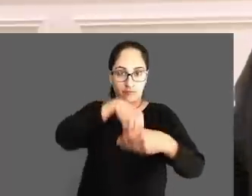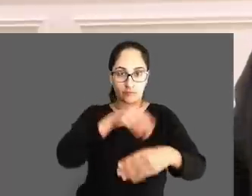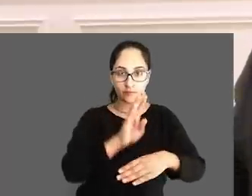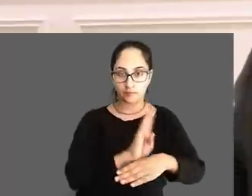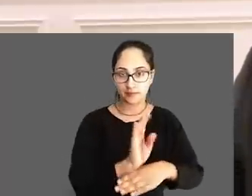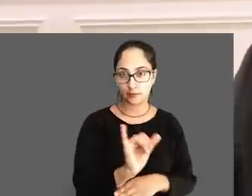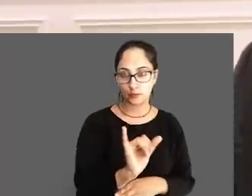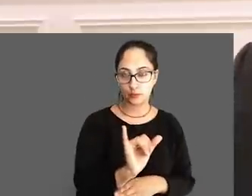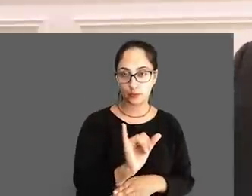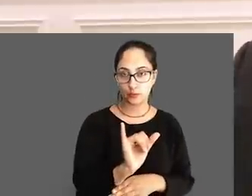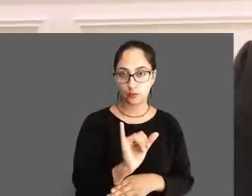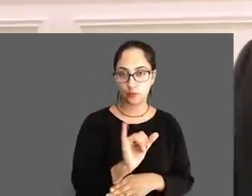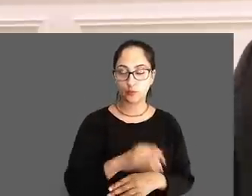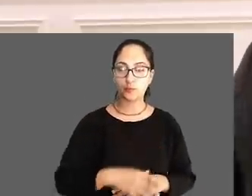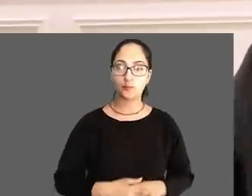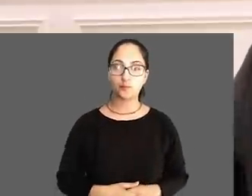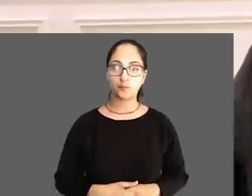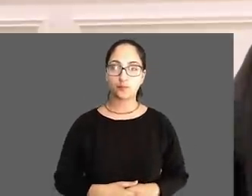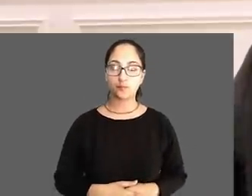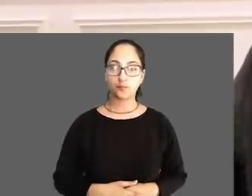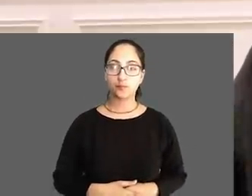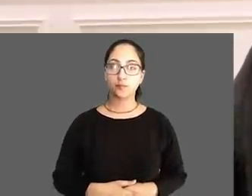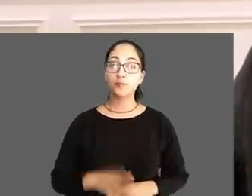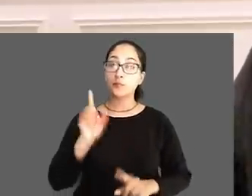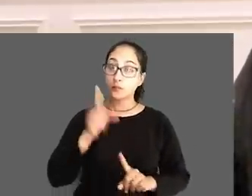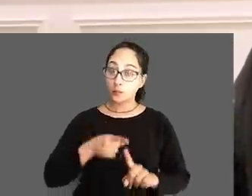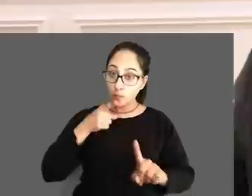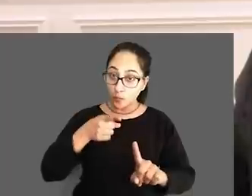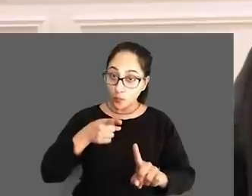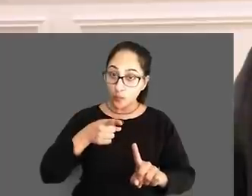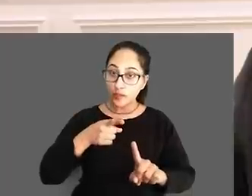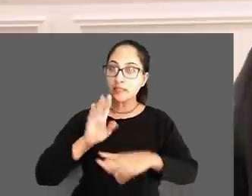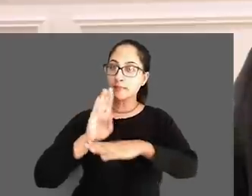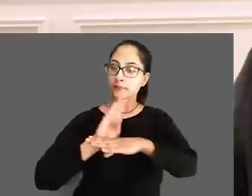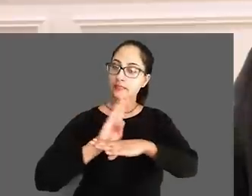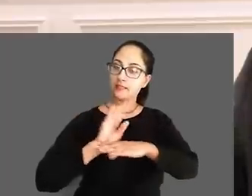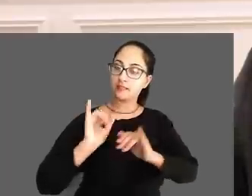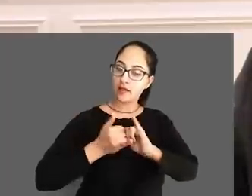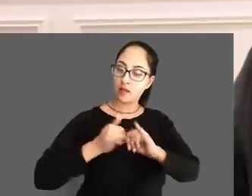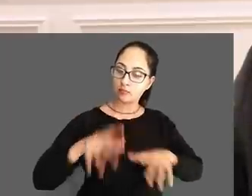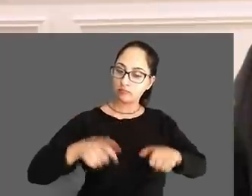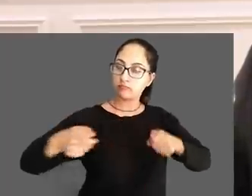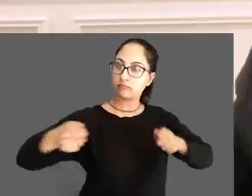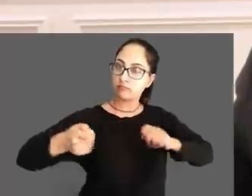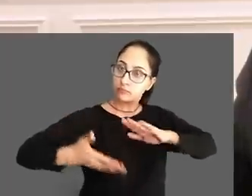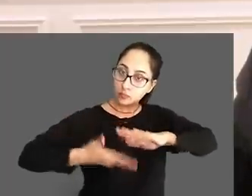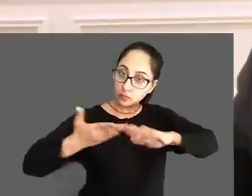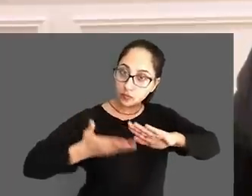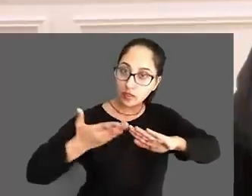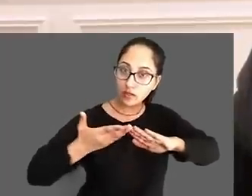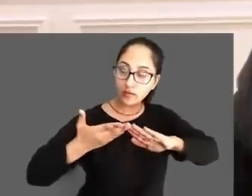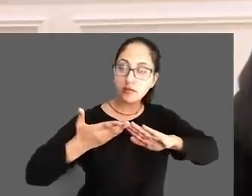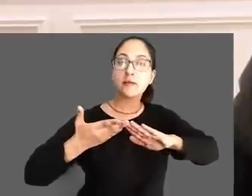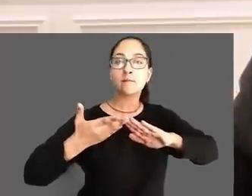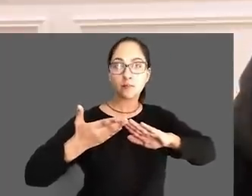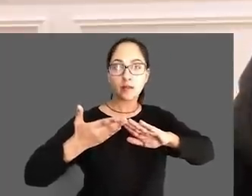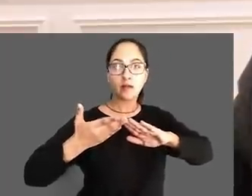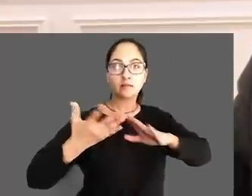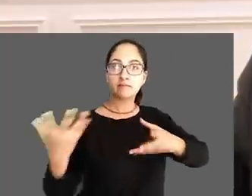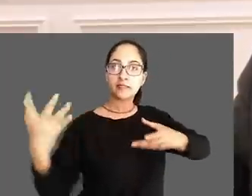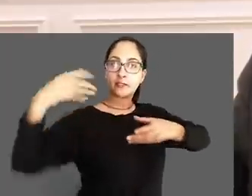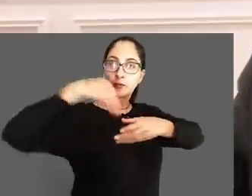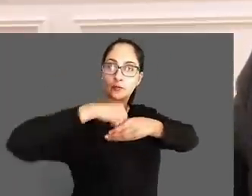means. What's also important is how that money is used. And so the Imam guides